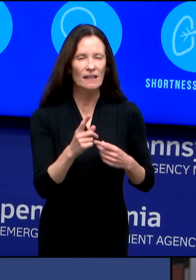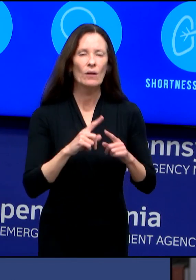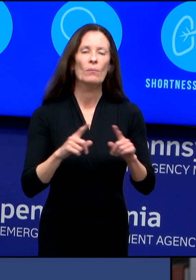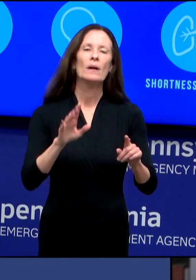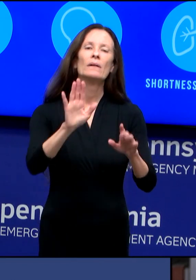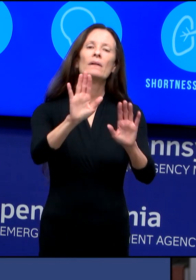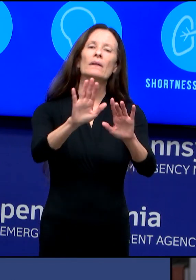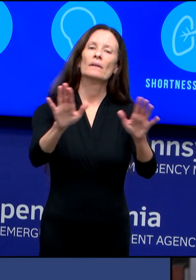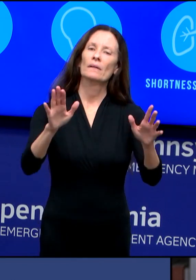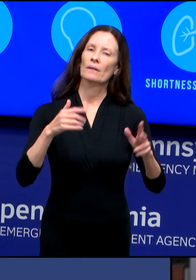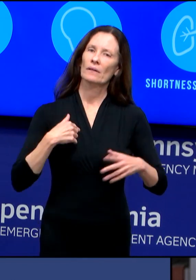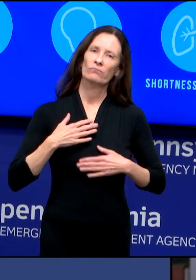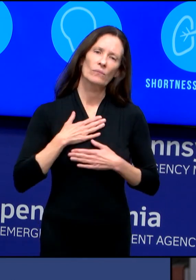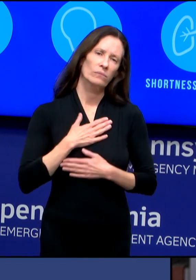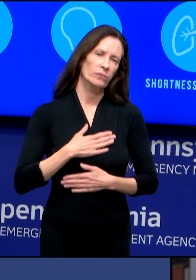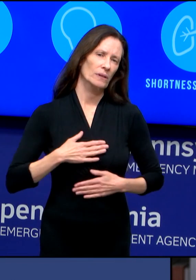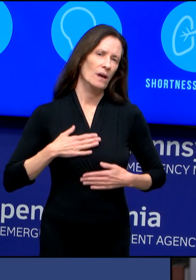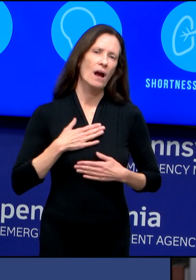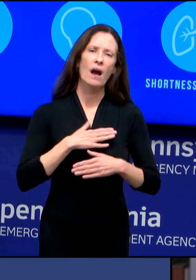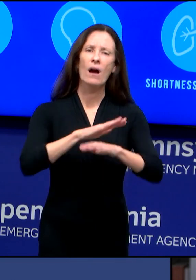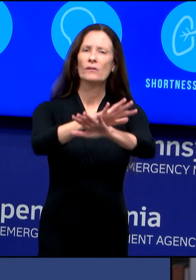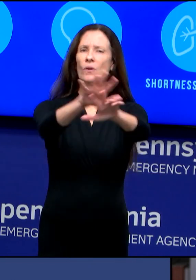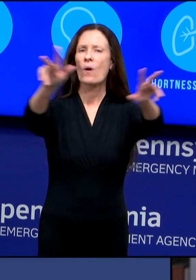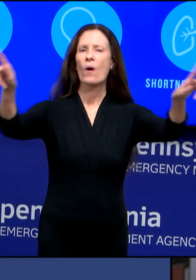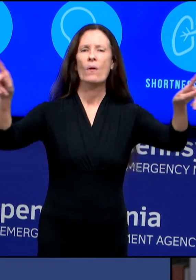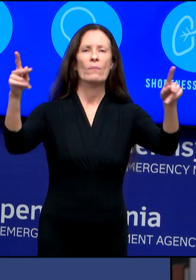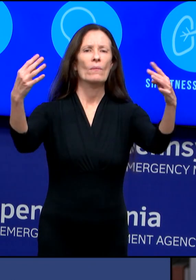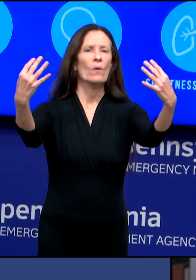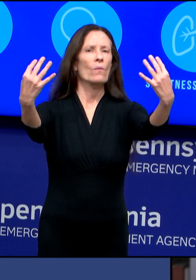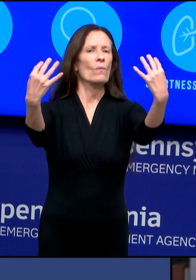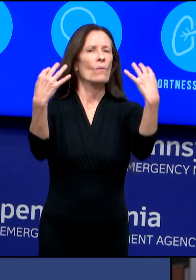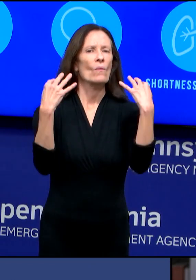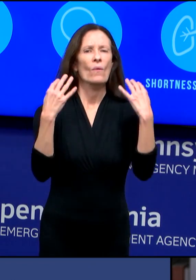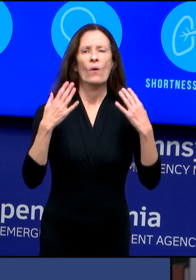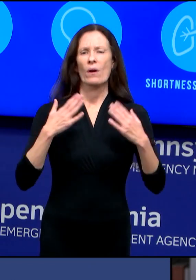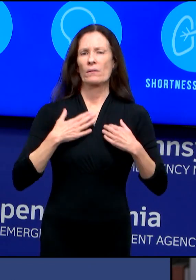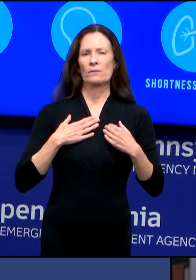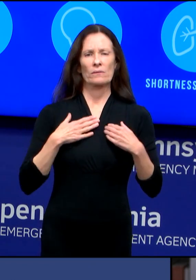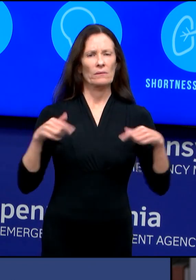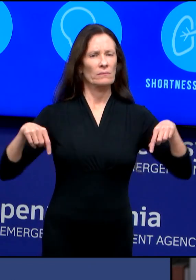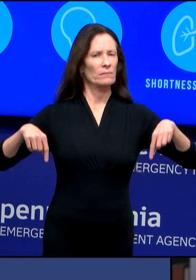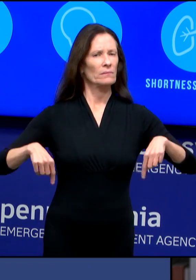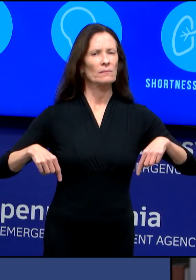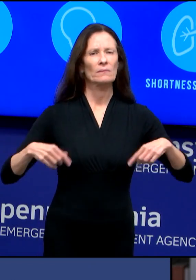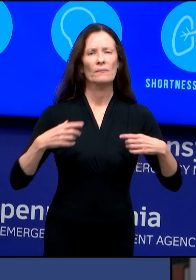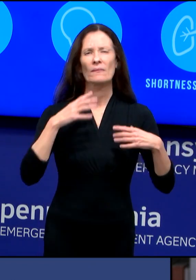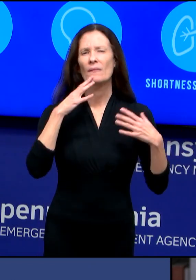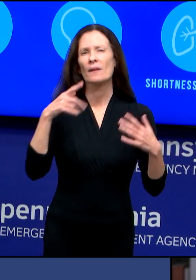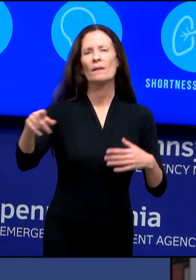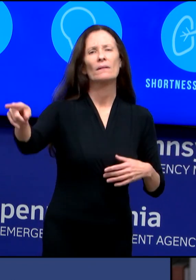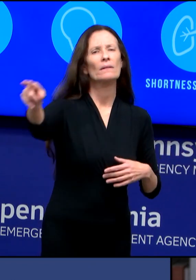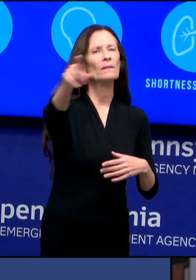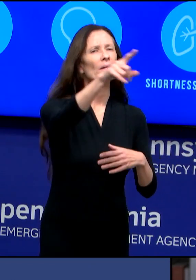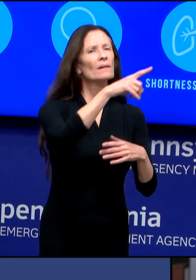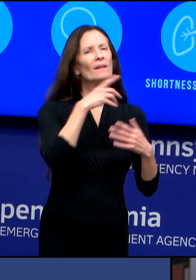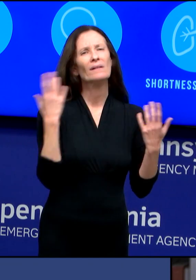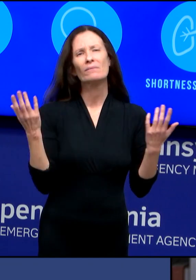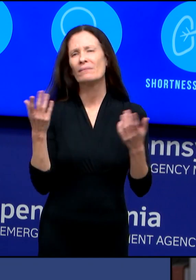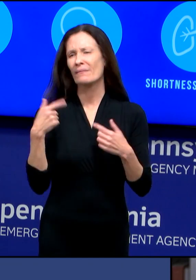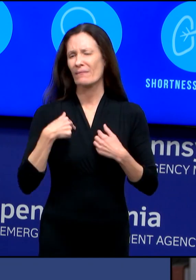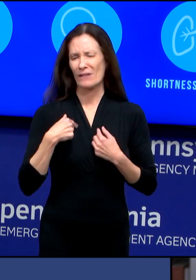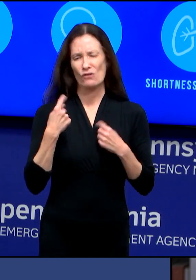everybody joining this press conference, and we will do everything we can to keep you updated and informed. So again, thank you